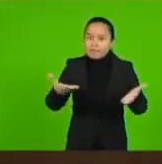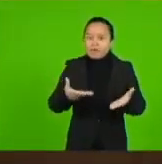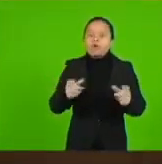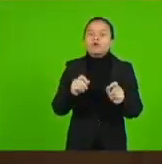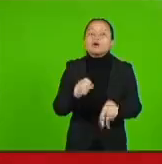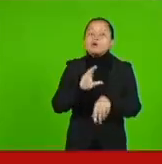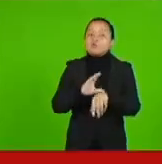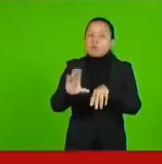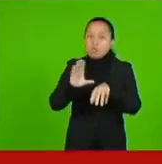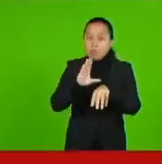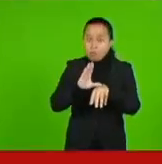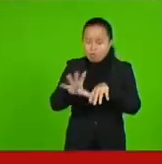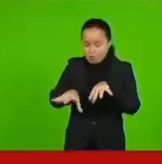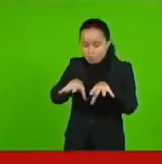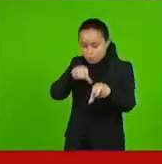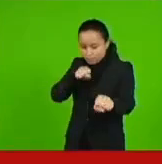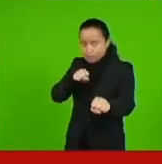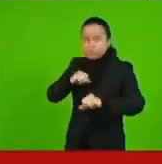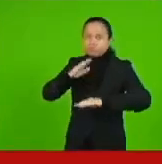word. Many courses of